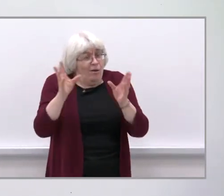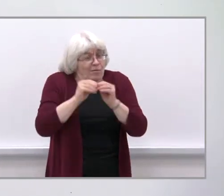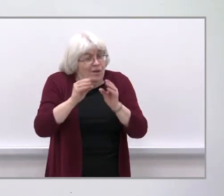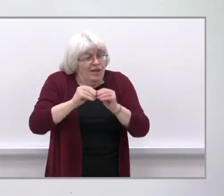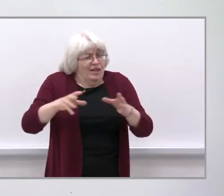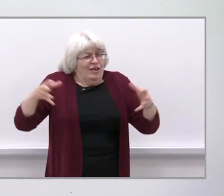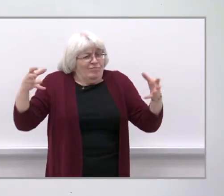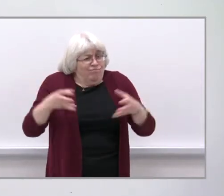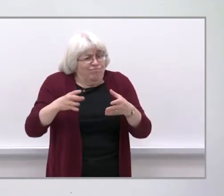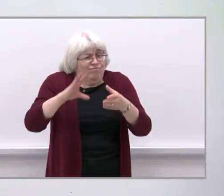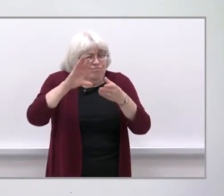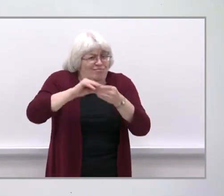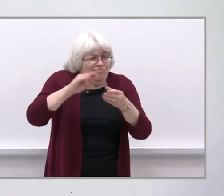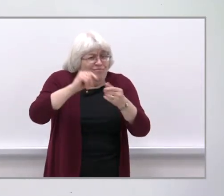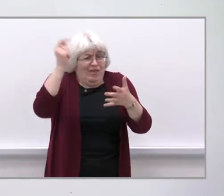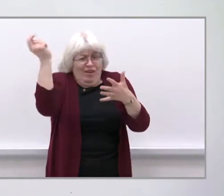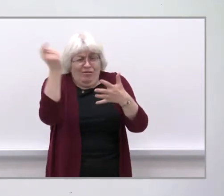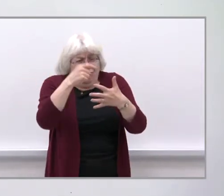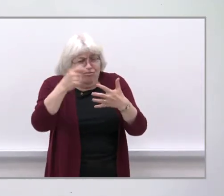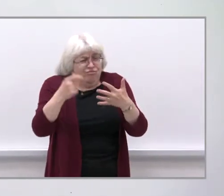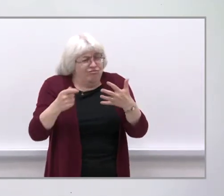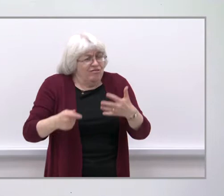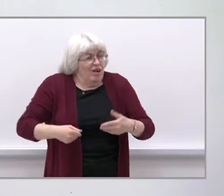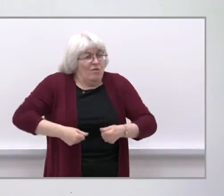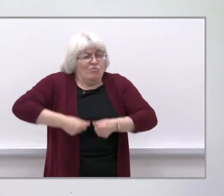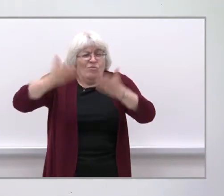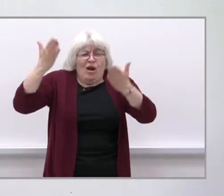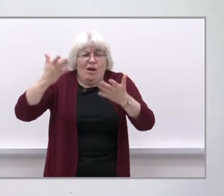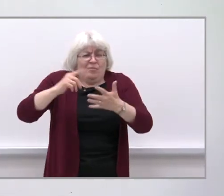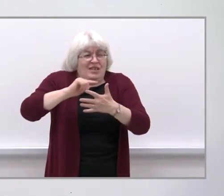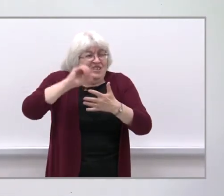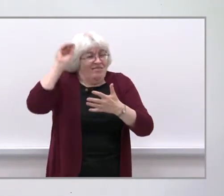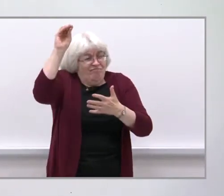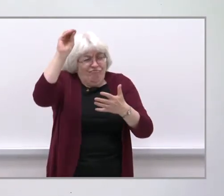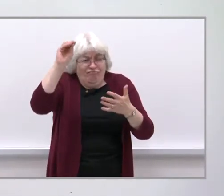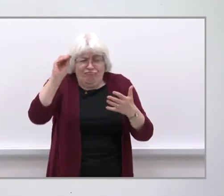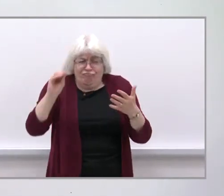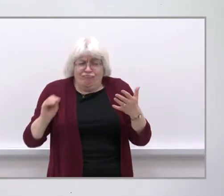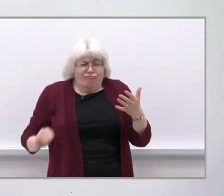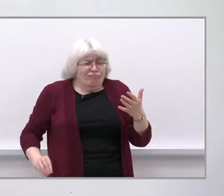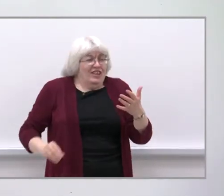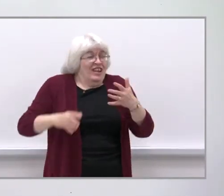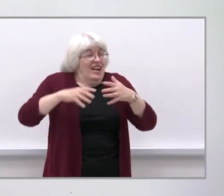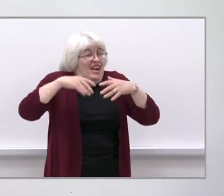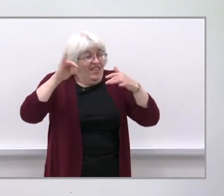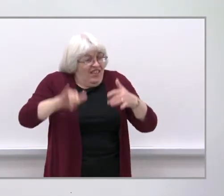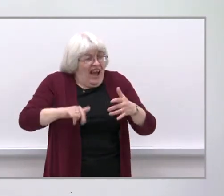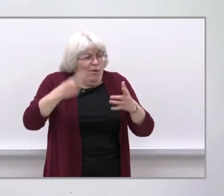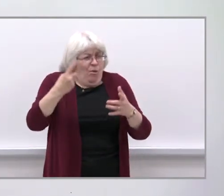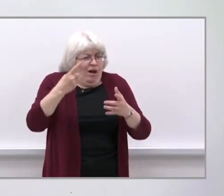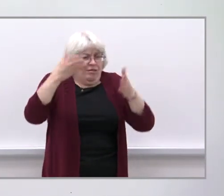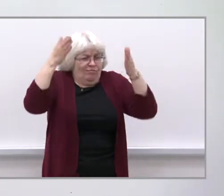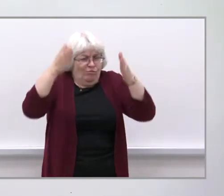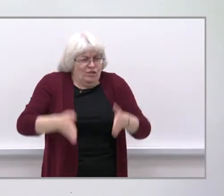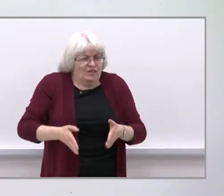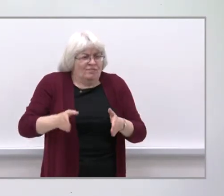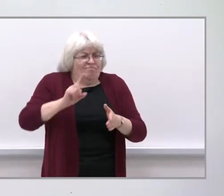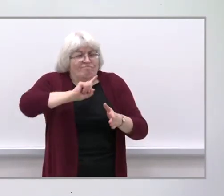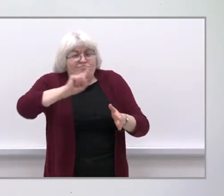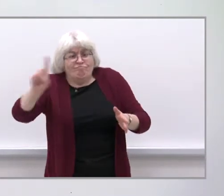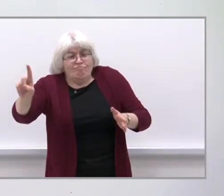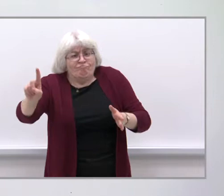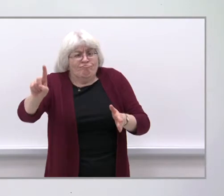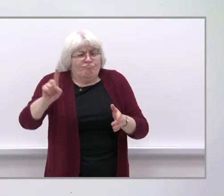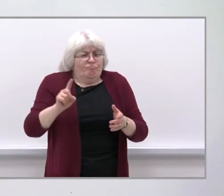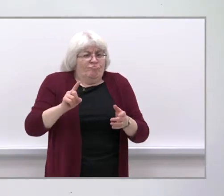Or should we have a meeting prior to that to bring forward all these concerns that we have, jot down all these concerns,